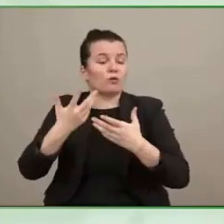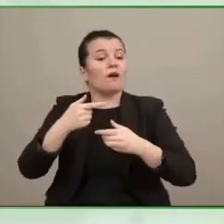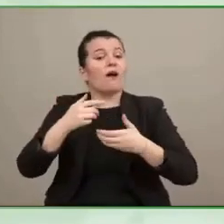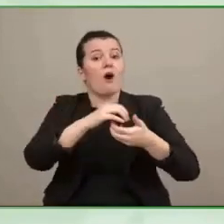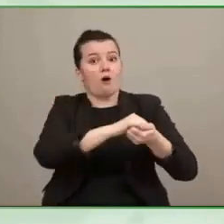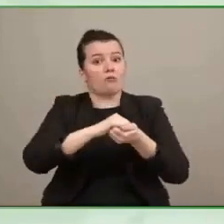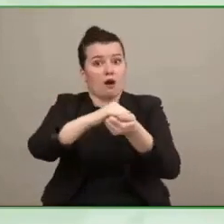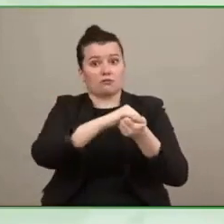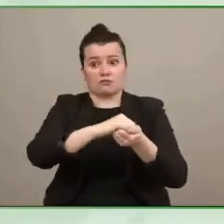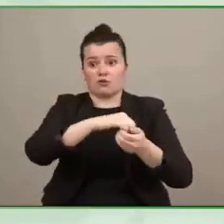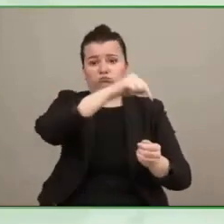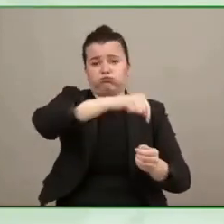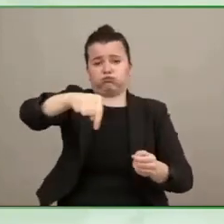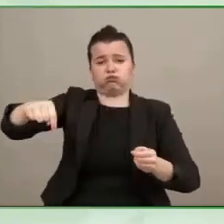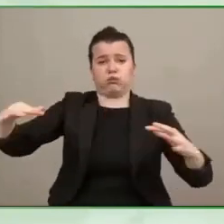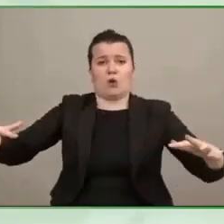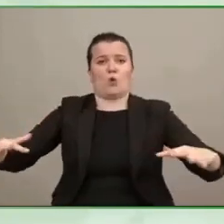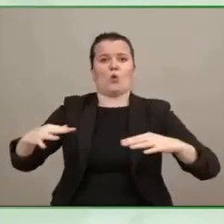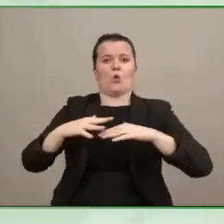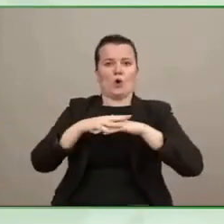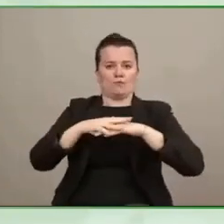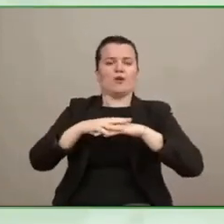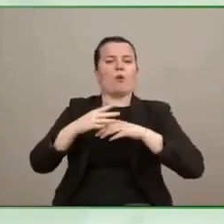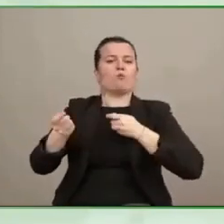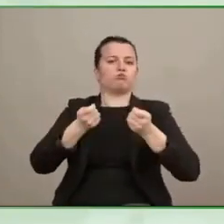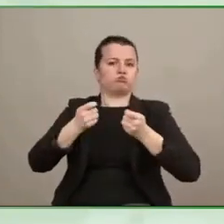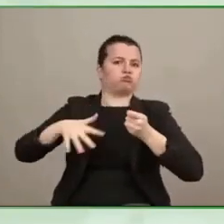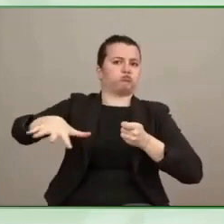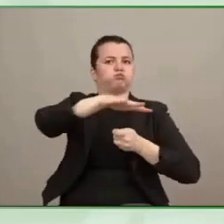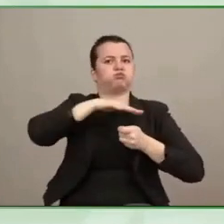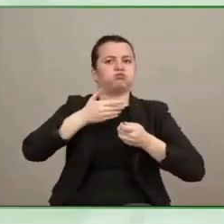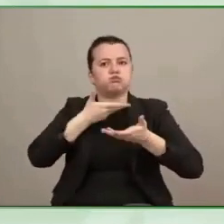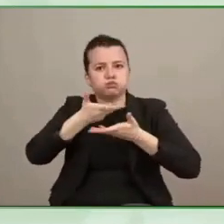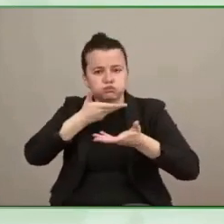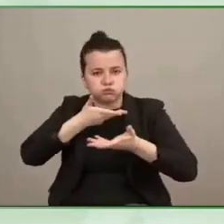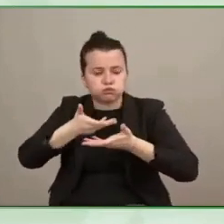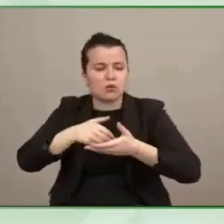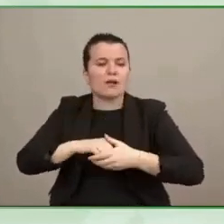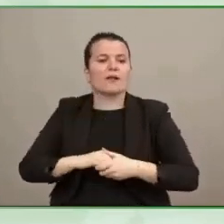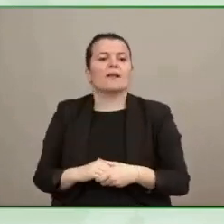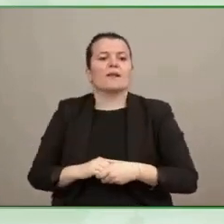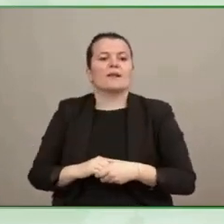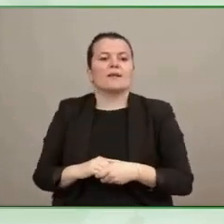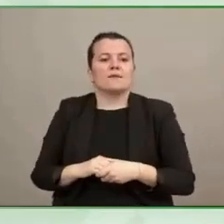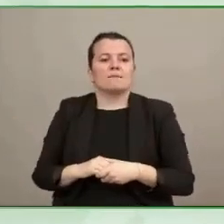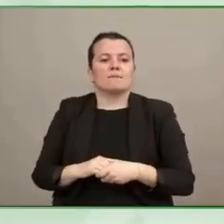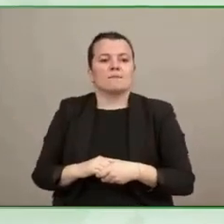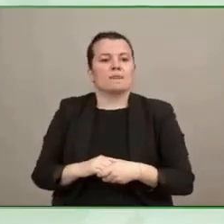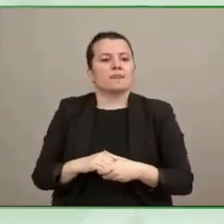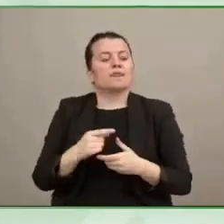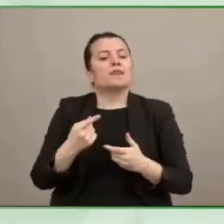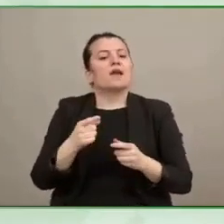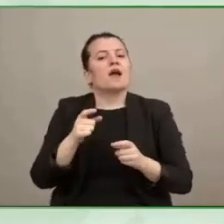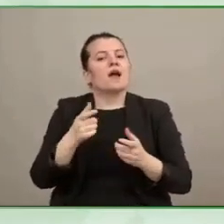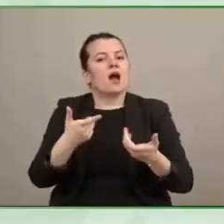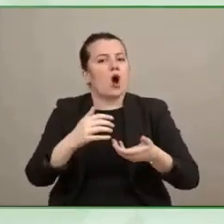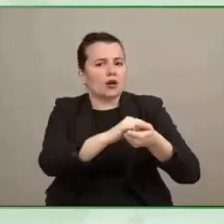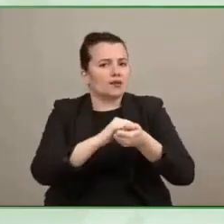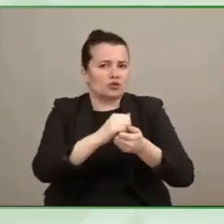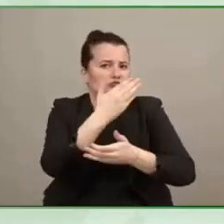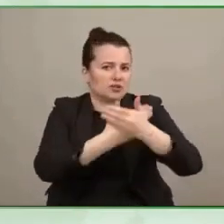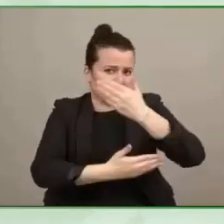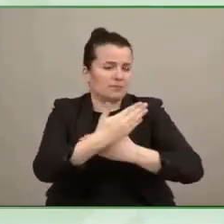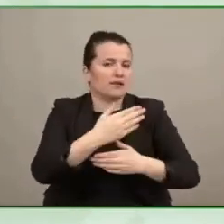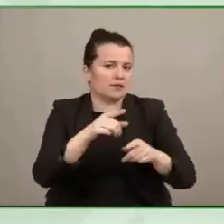within the DPOs. As you know, because the money network has established it, come from